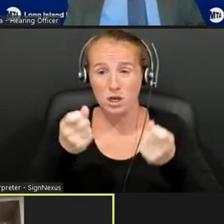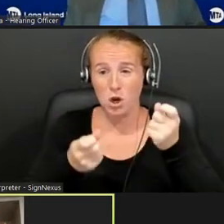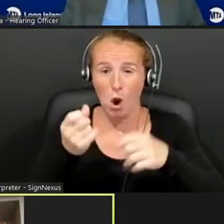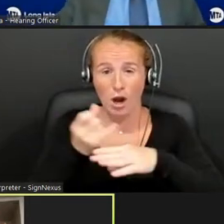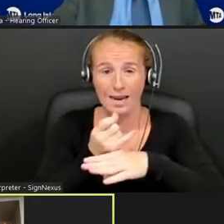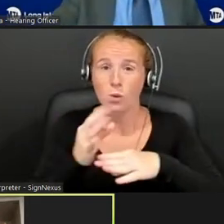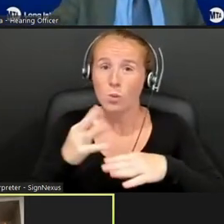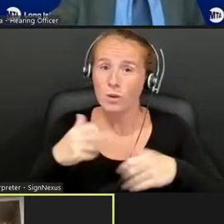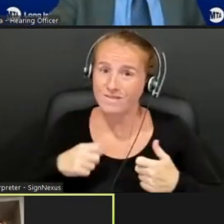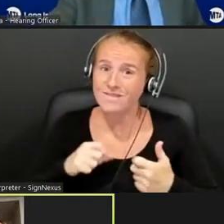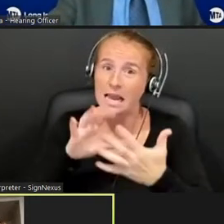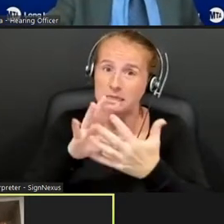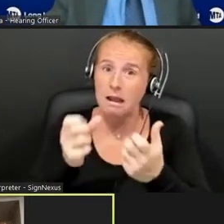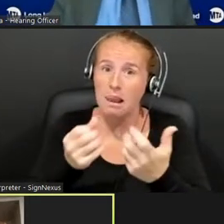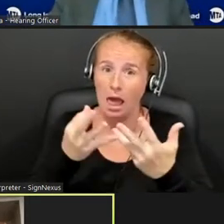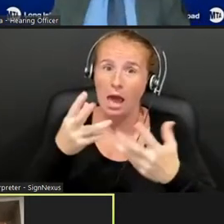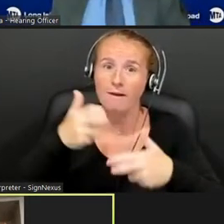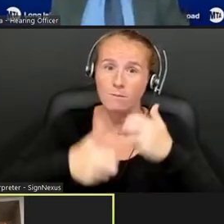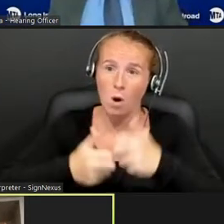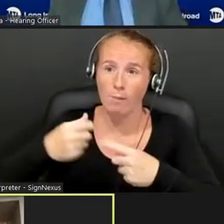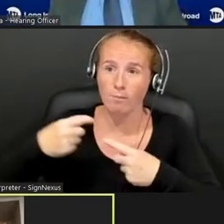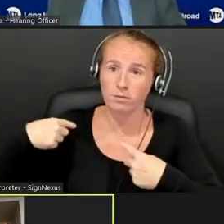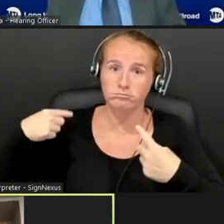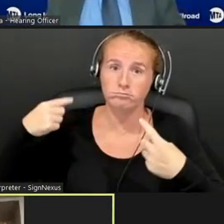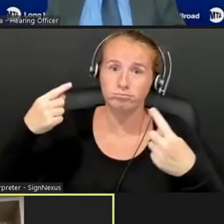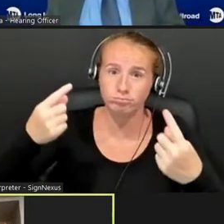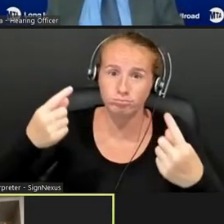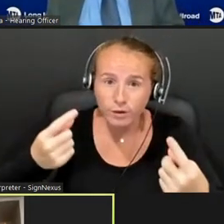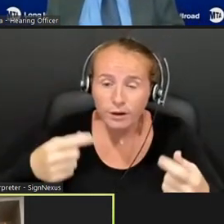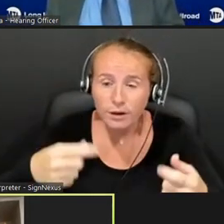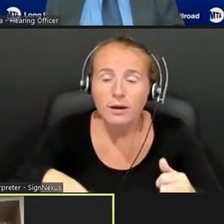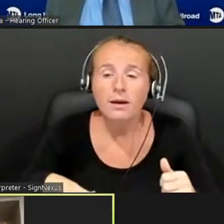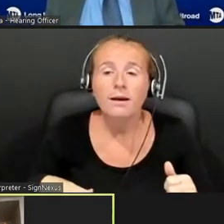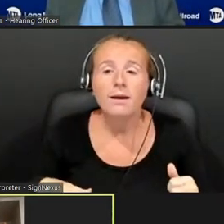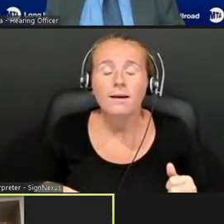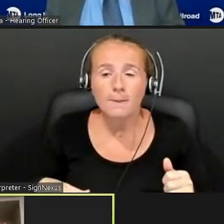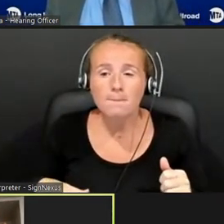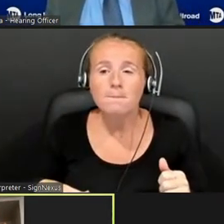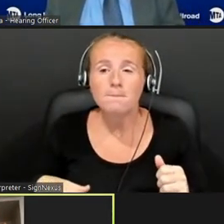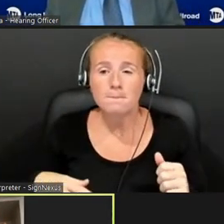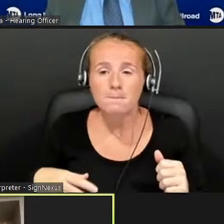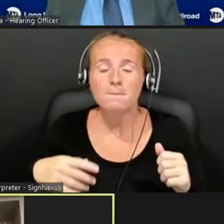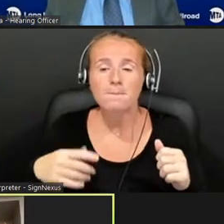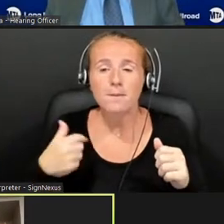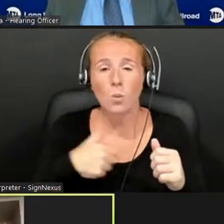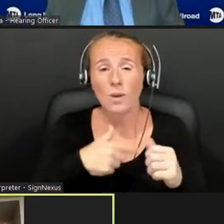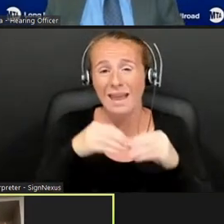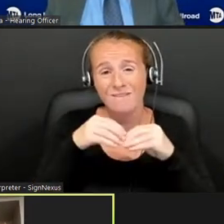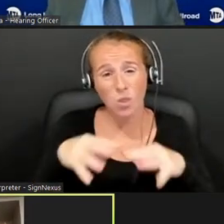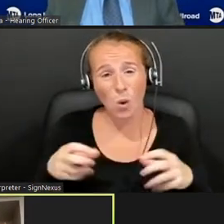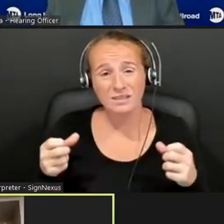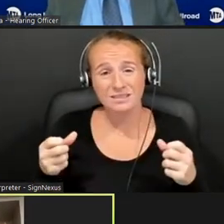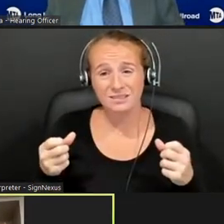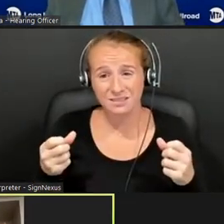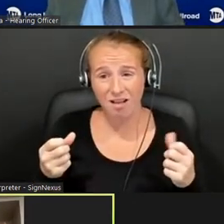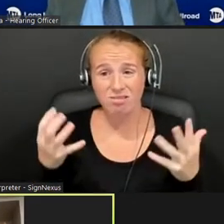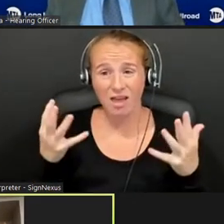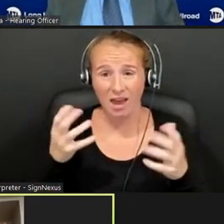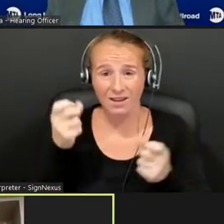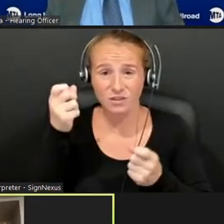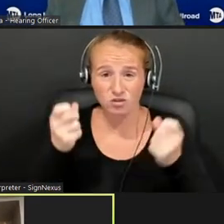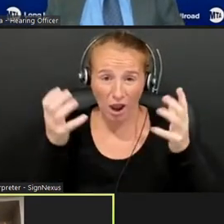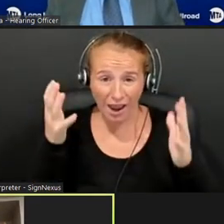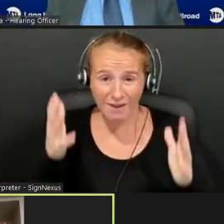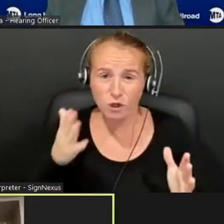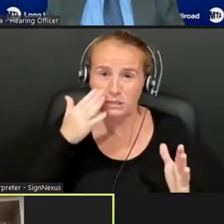the past decades while the men has remained steady the car service have lost both their bases Affiliated drivers due to over regulation